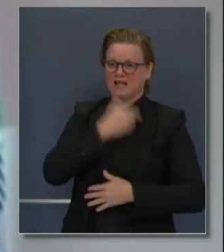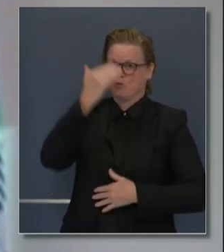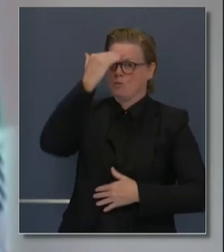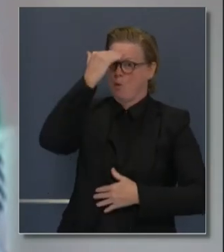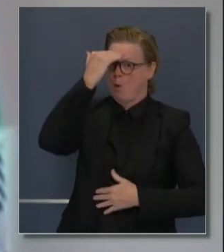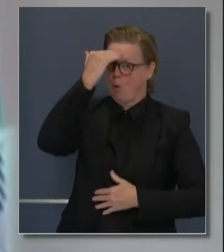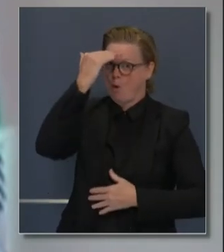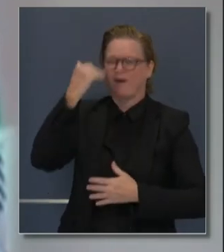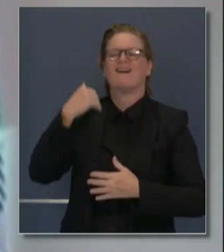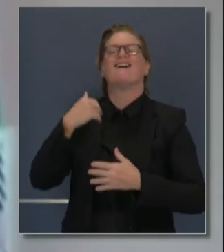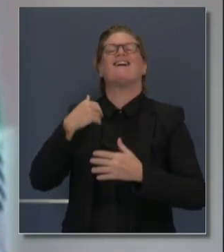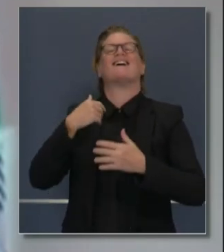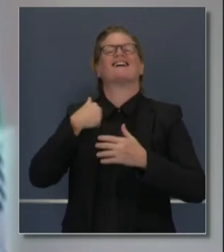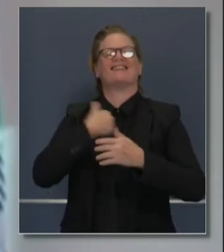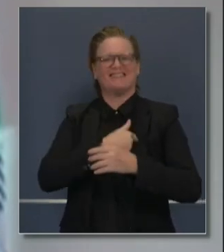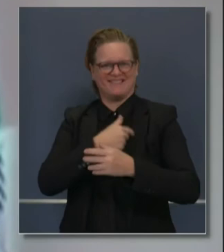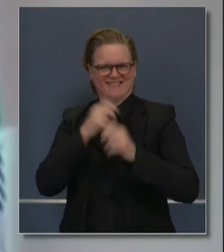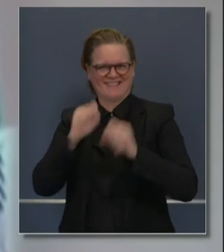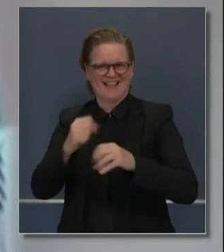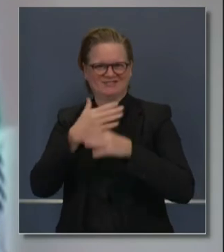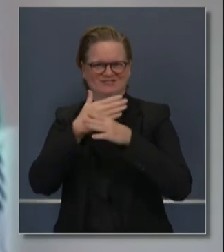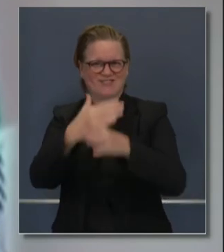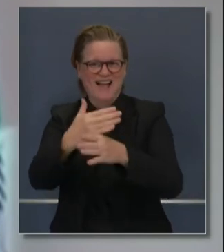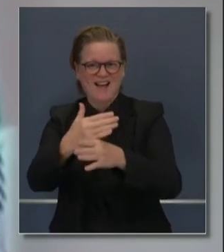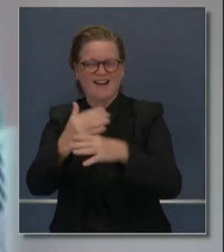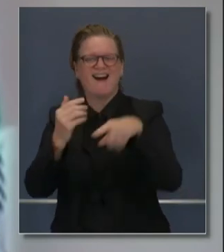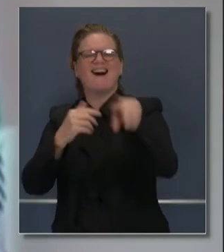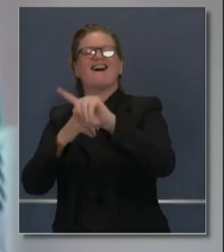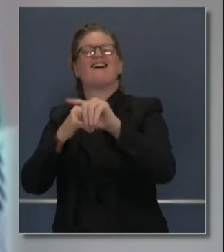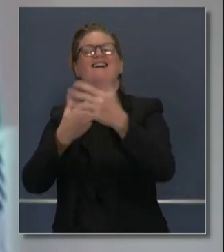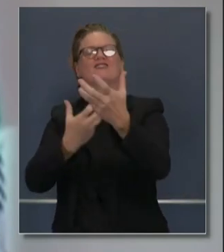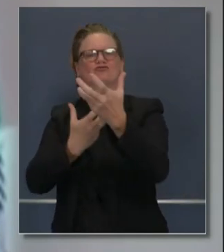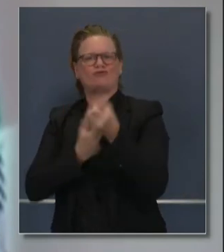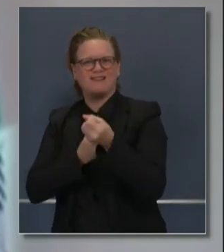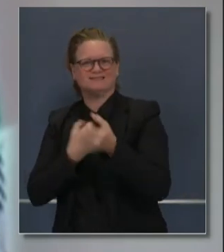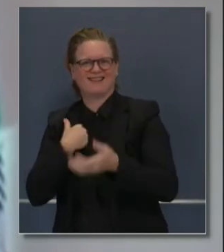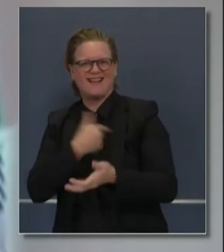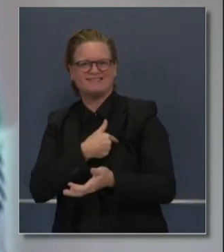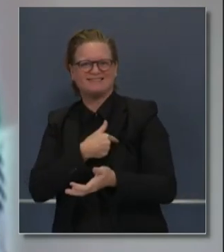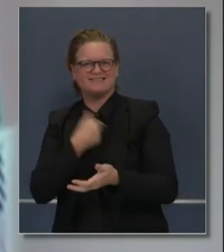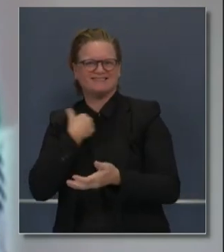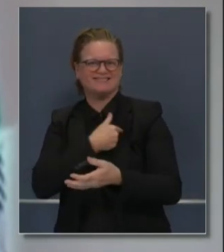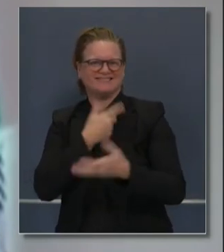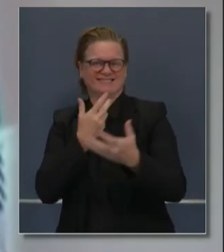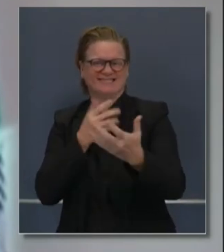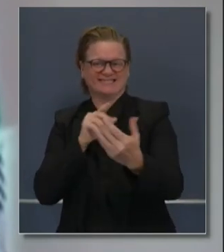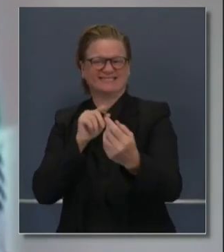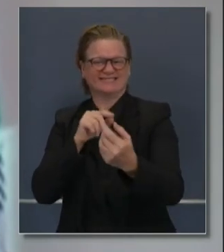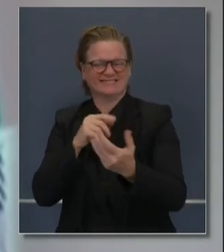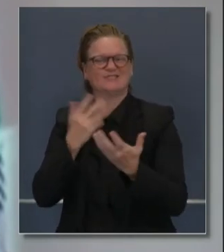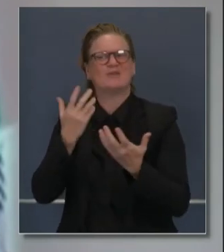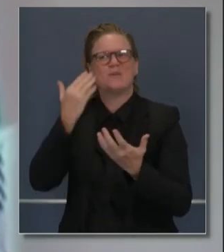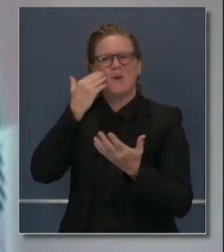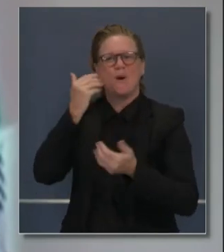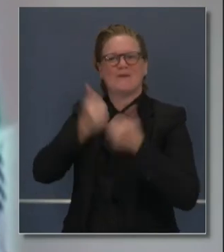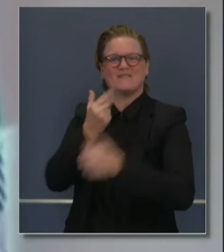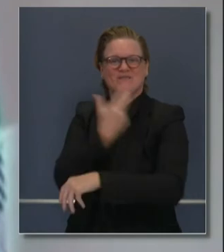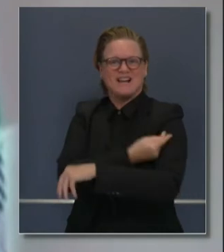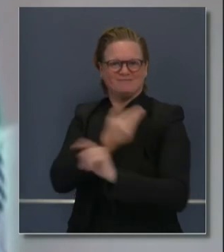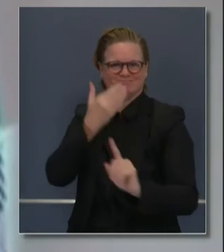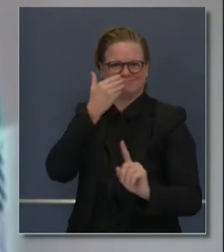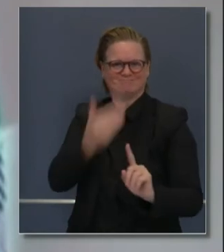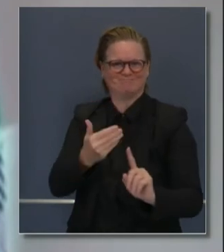it's available without haste to all of them. As it goes to quarantine, Governor, you and I have talked a little bit about this because of your